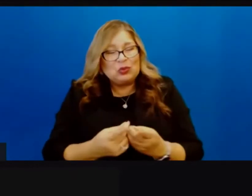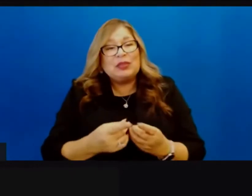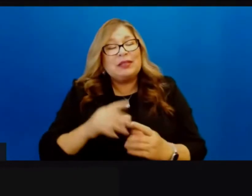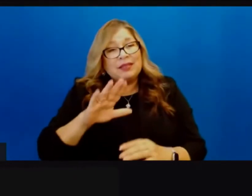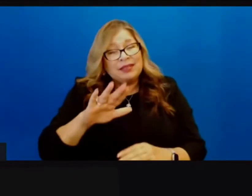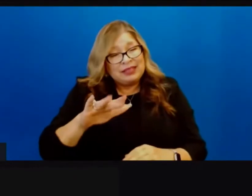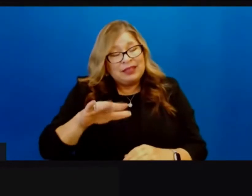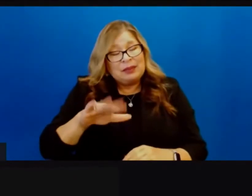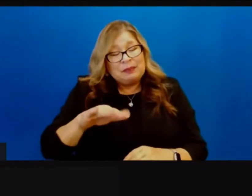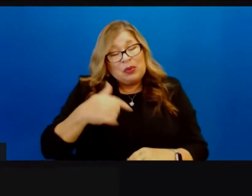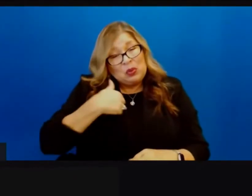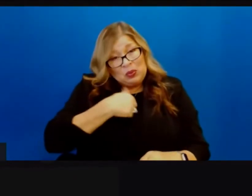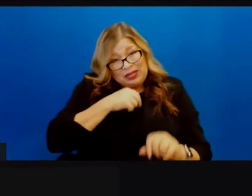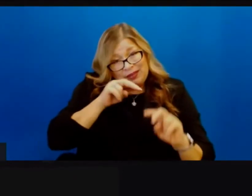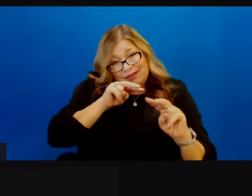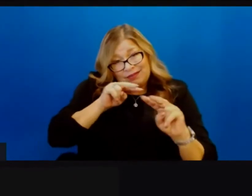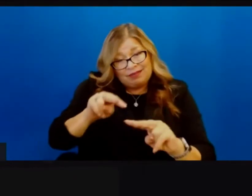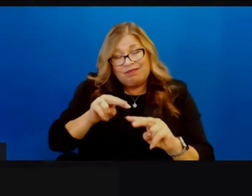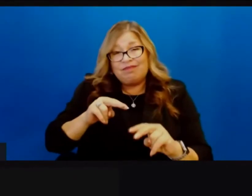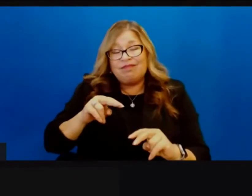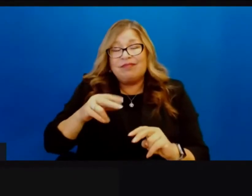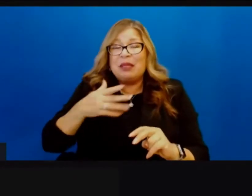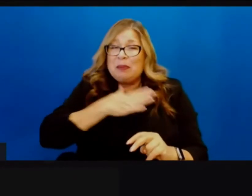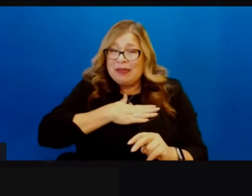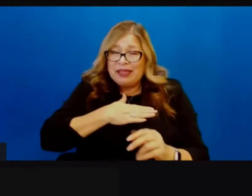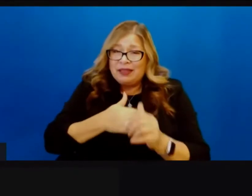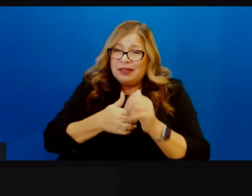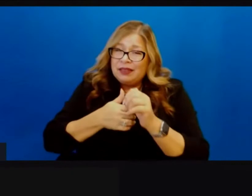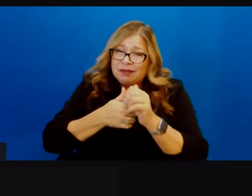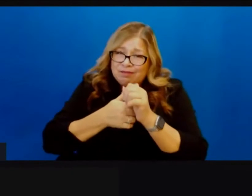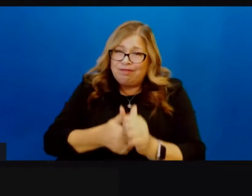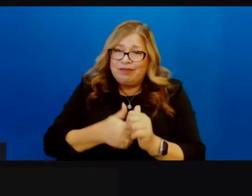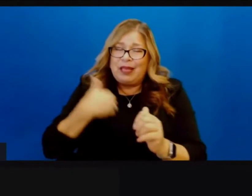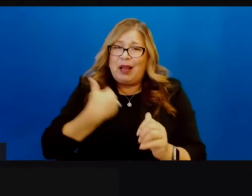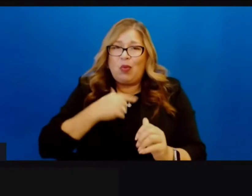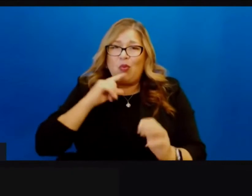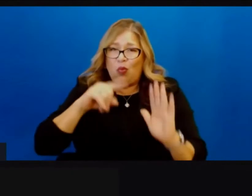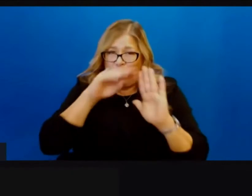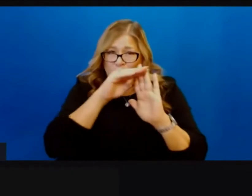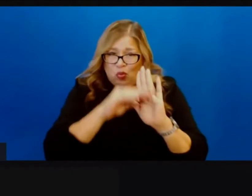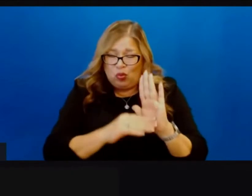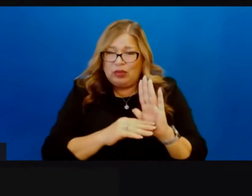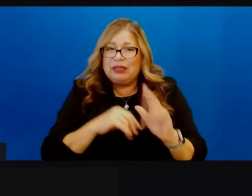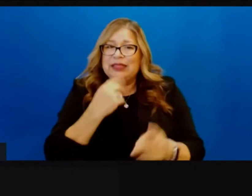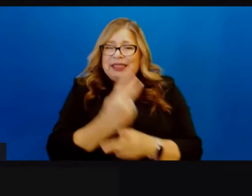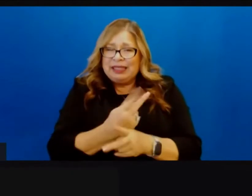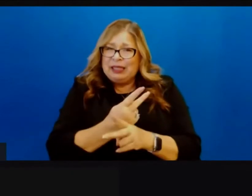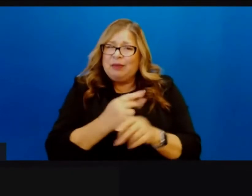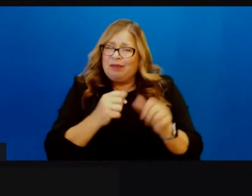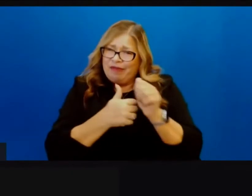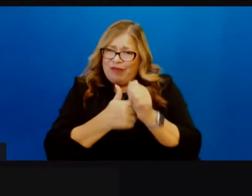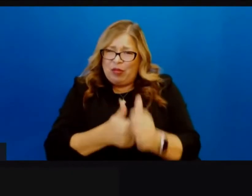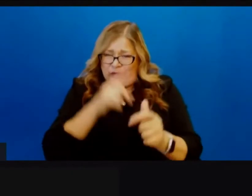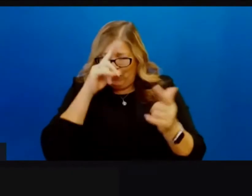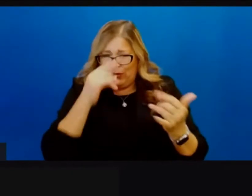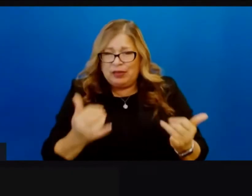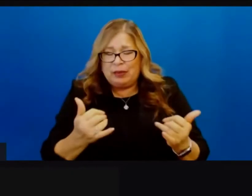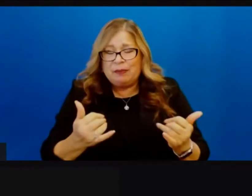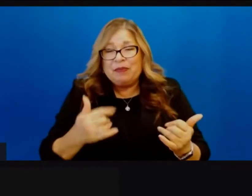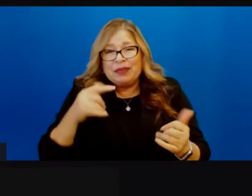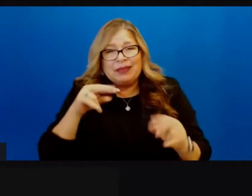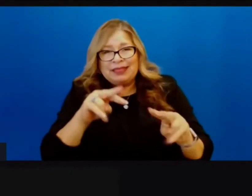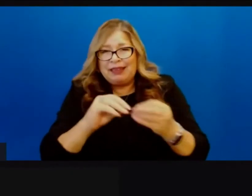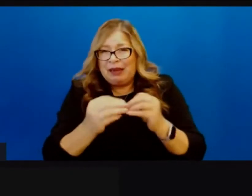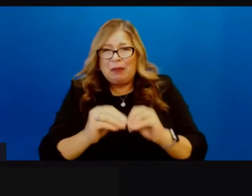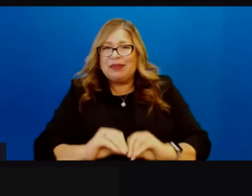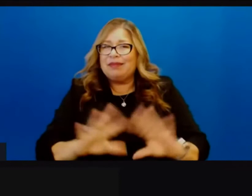these orders and keep them in place. I think that, as you know, the